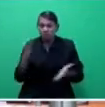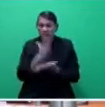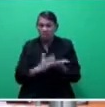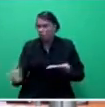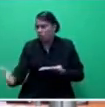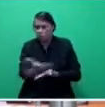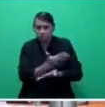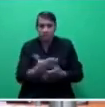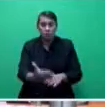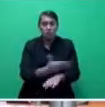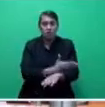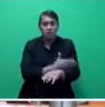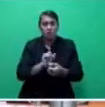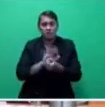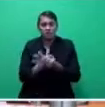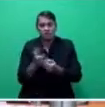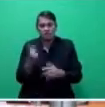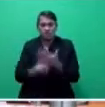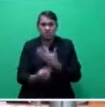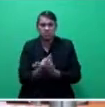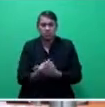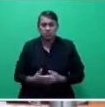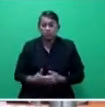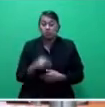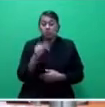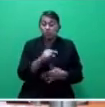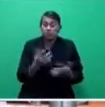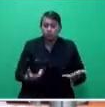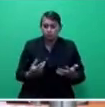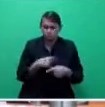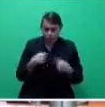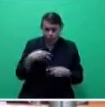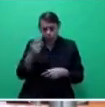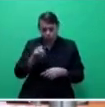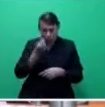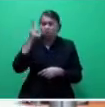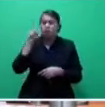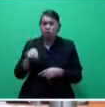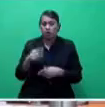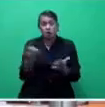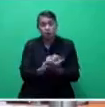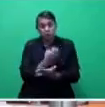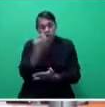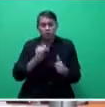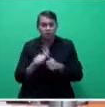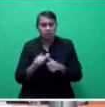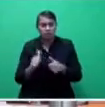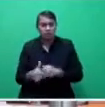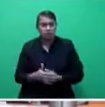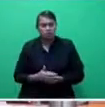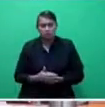that's the likely scenario at this point in time. We had said that the economy is expected to contract in this supplement book, if you see,